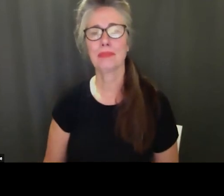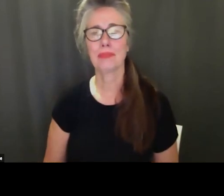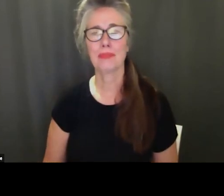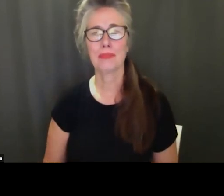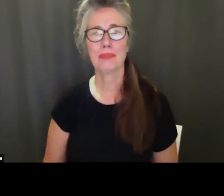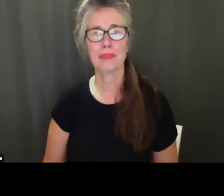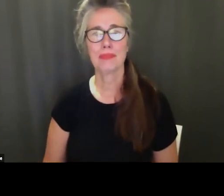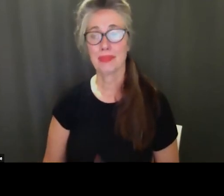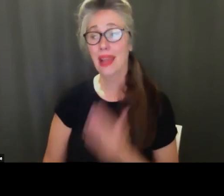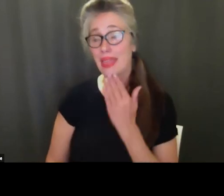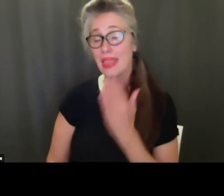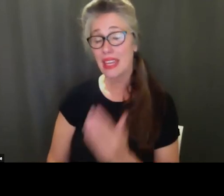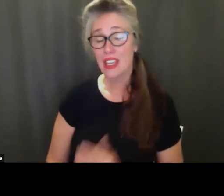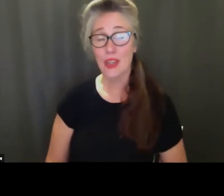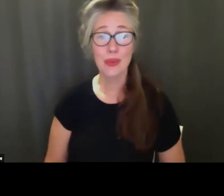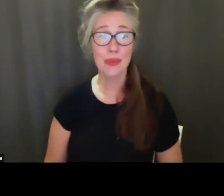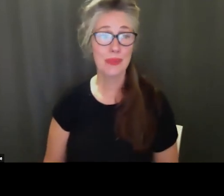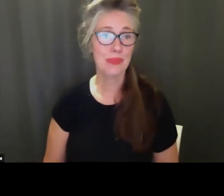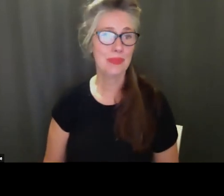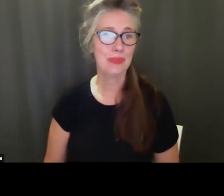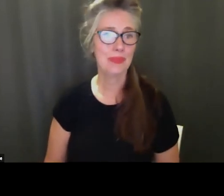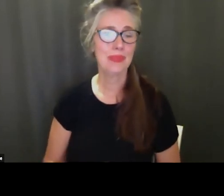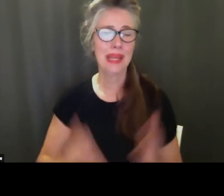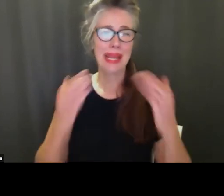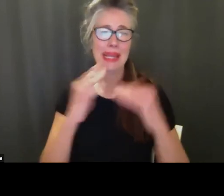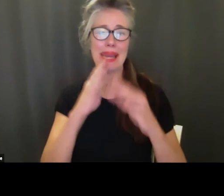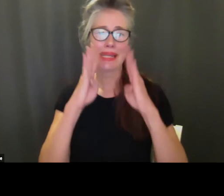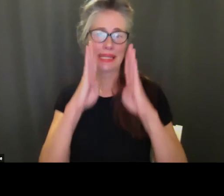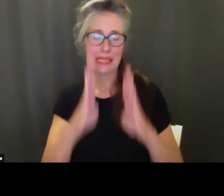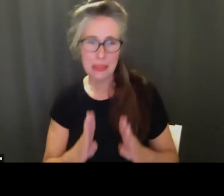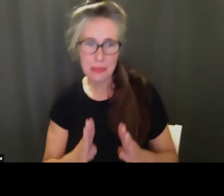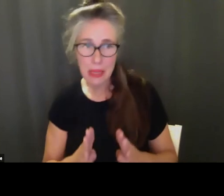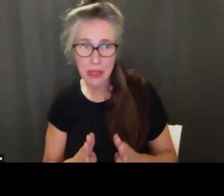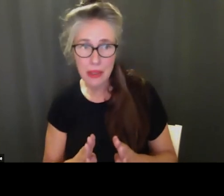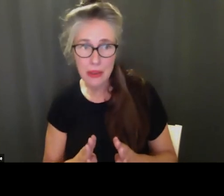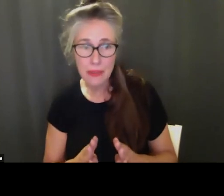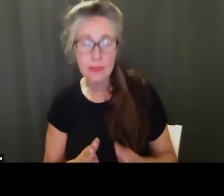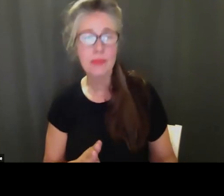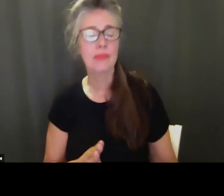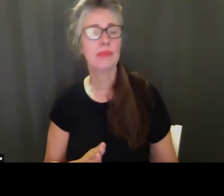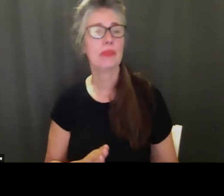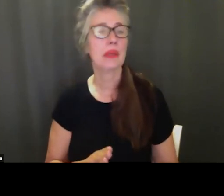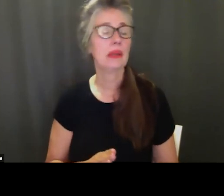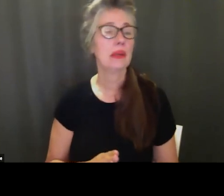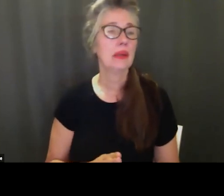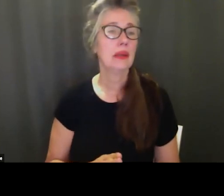Thank you. Our next speaker is Alejandra Vargas.